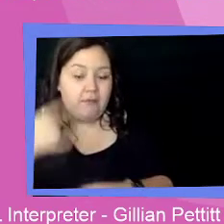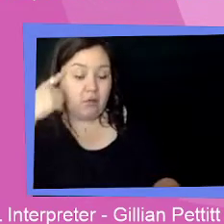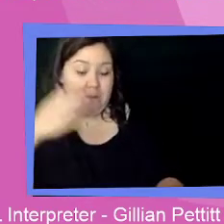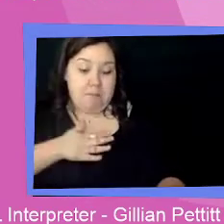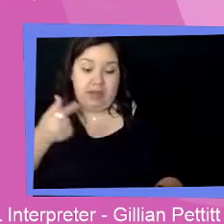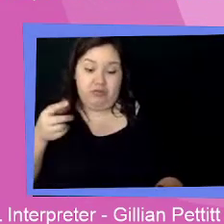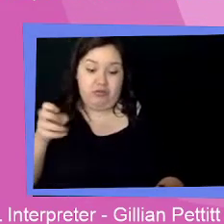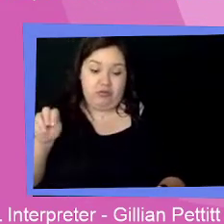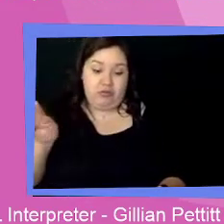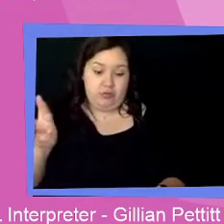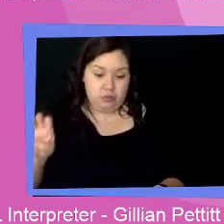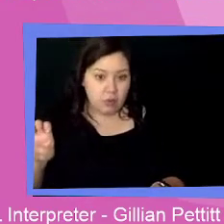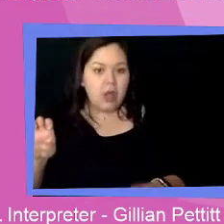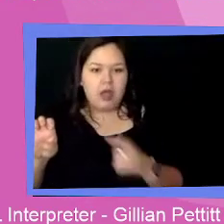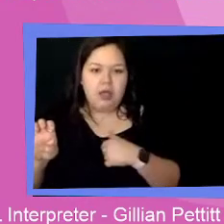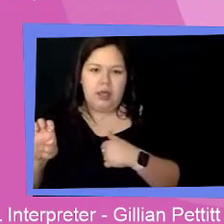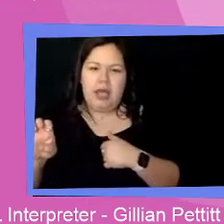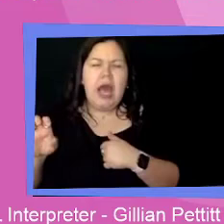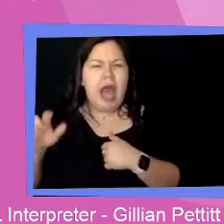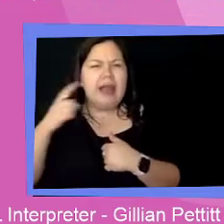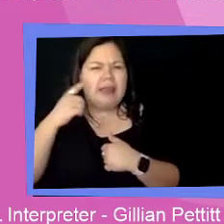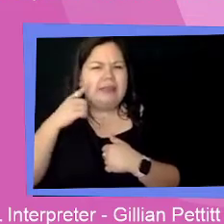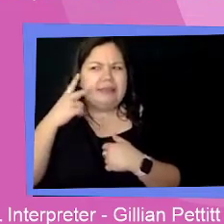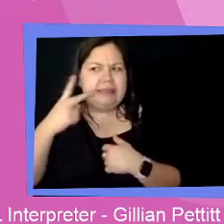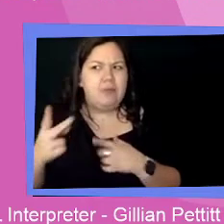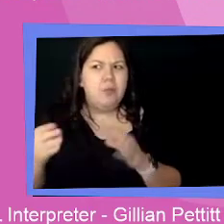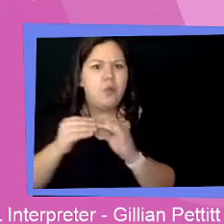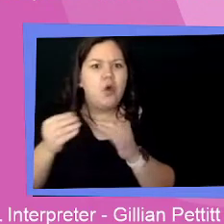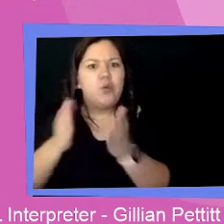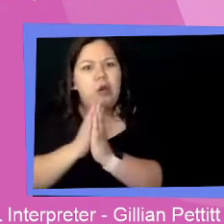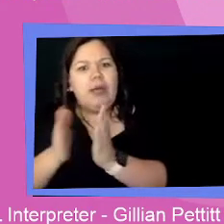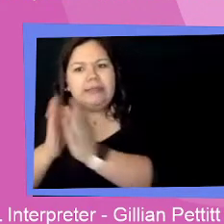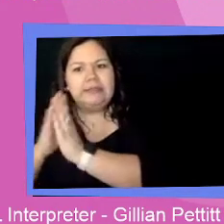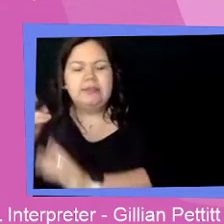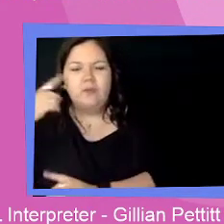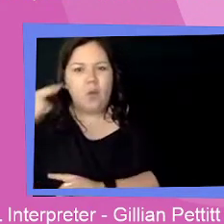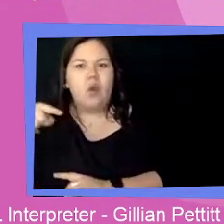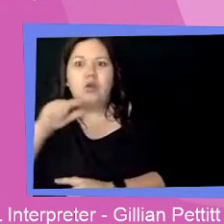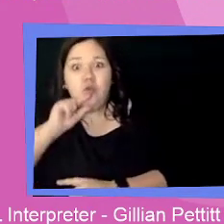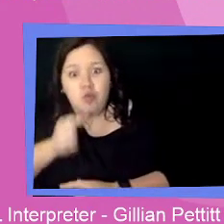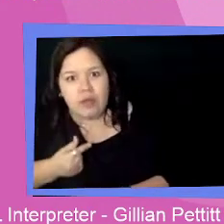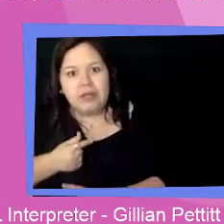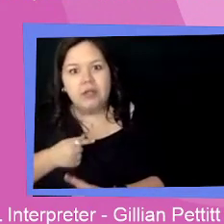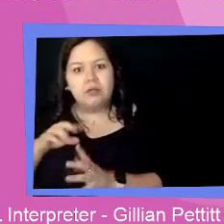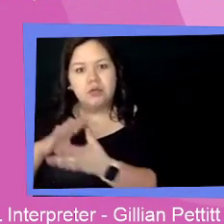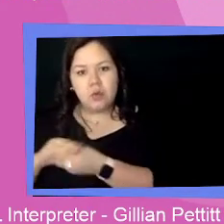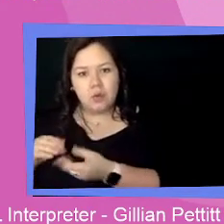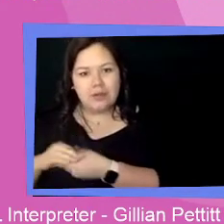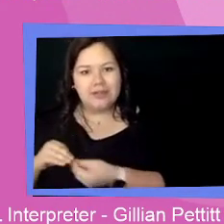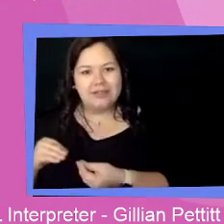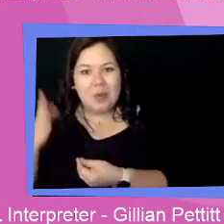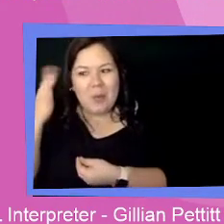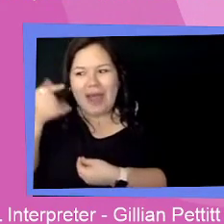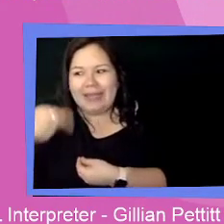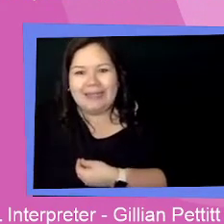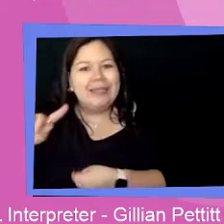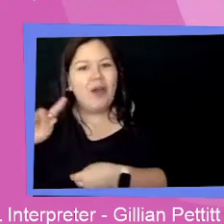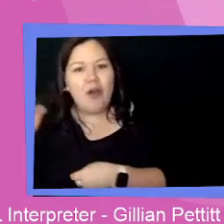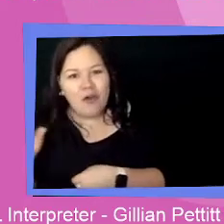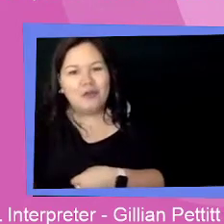but and I see this in, you know, the kids I teach too, like they also are tired of the same old